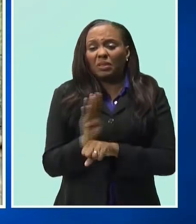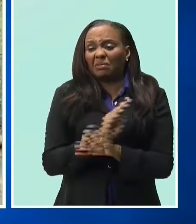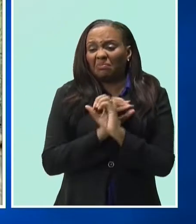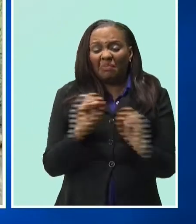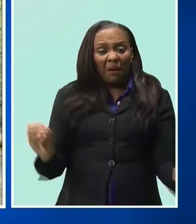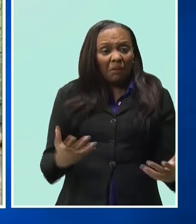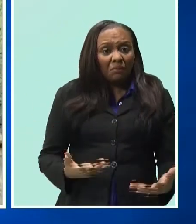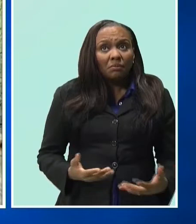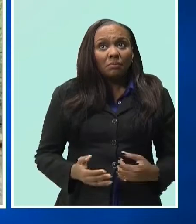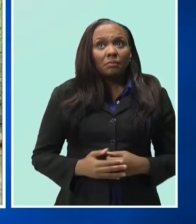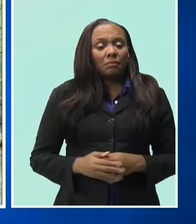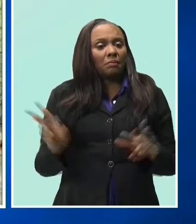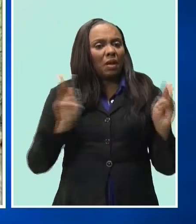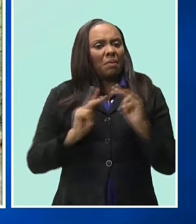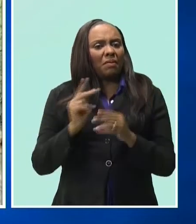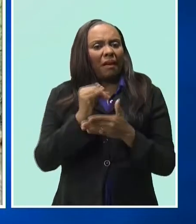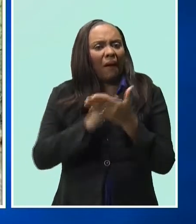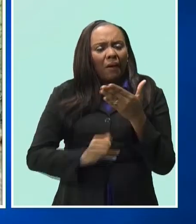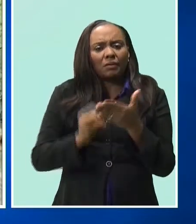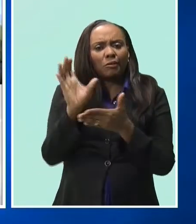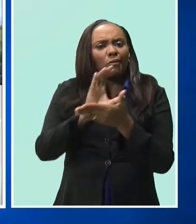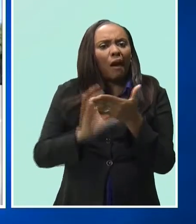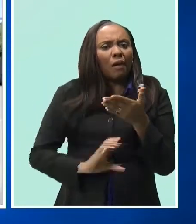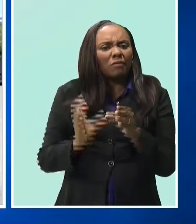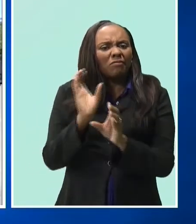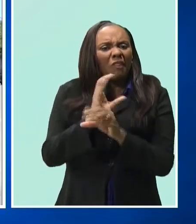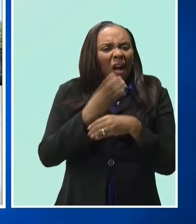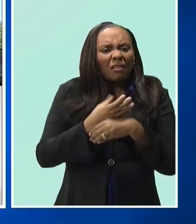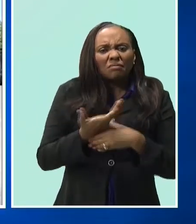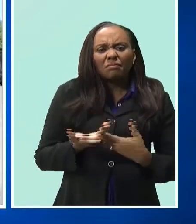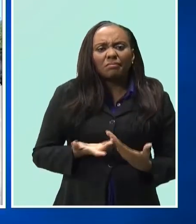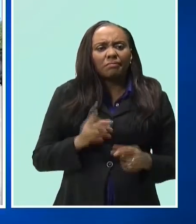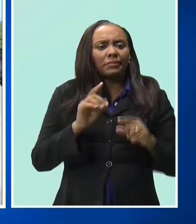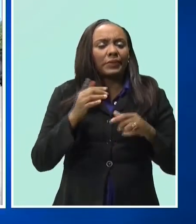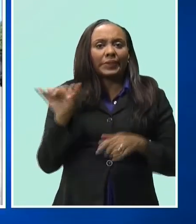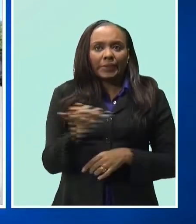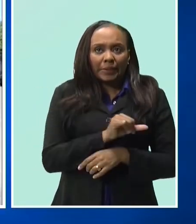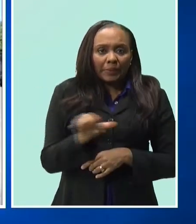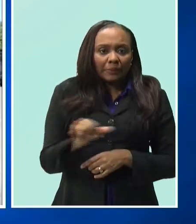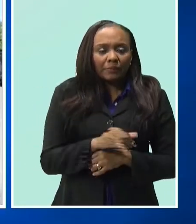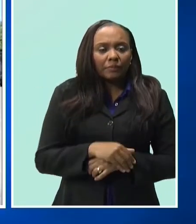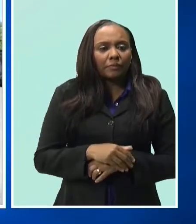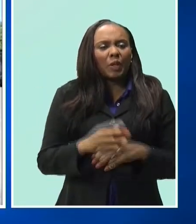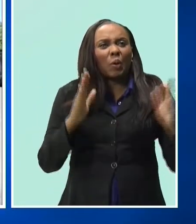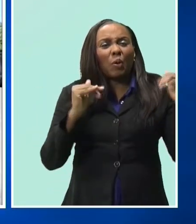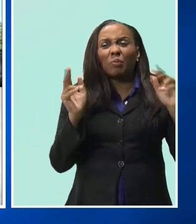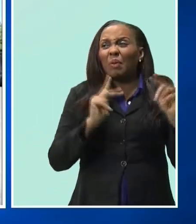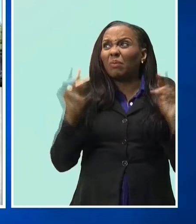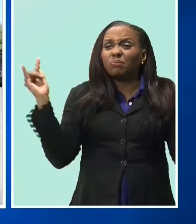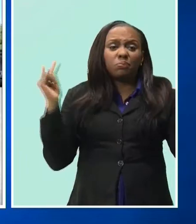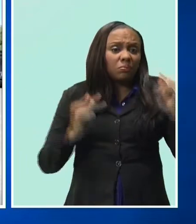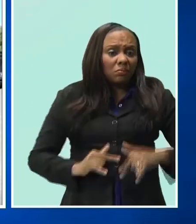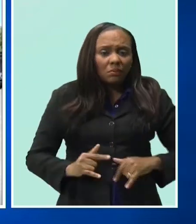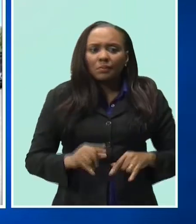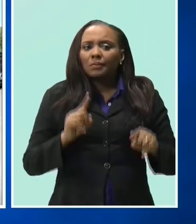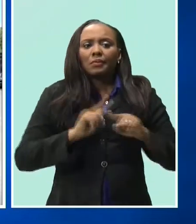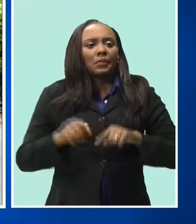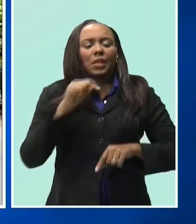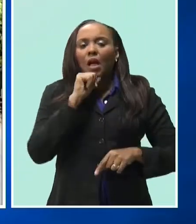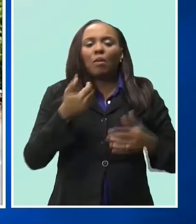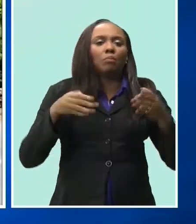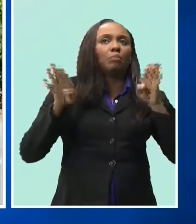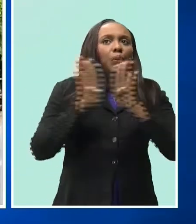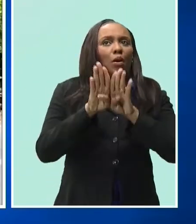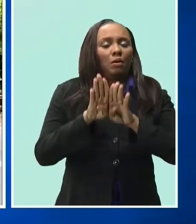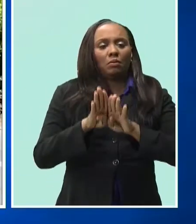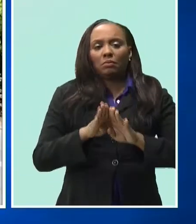craft vendors, it's a similar plight. The anticipated arrival of tourists would be a boost to their business, but